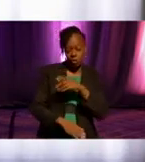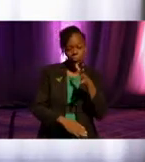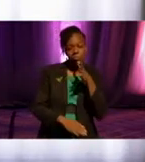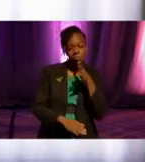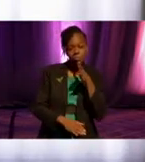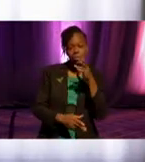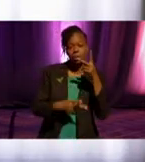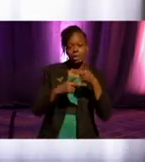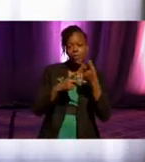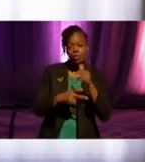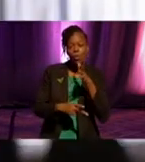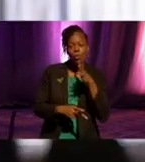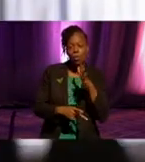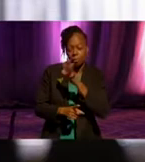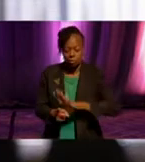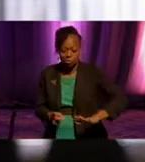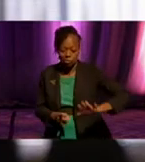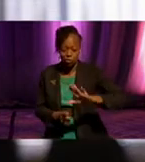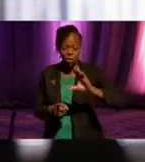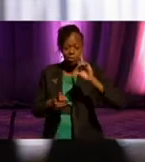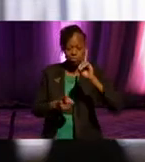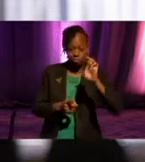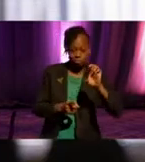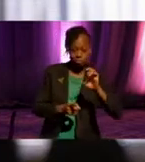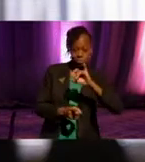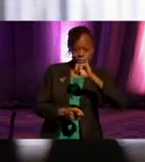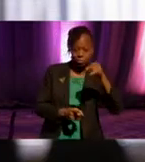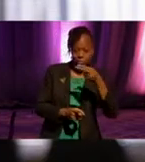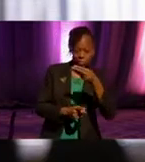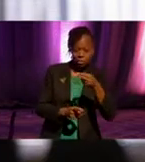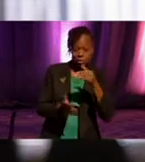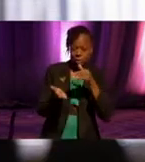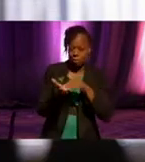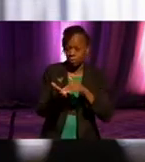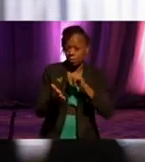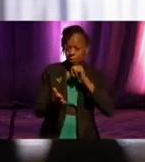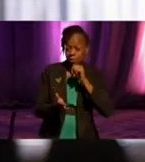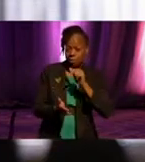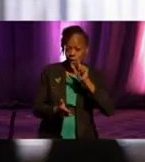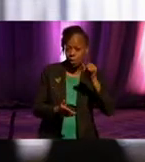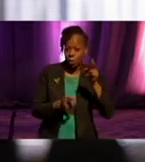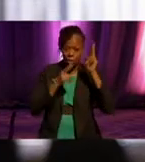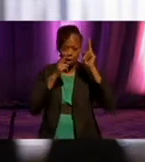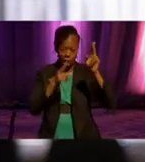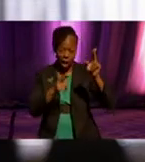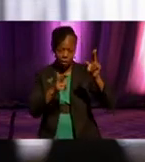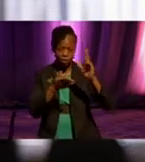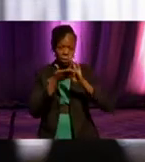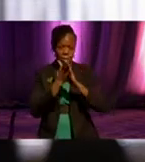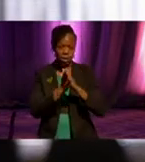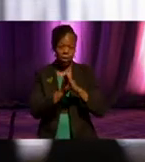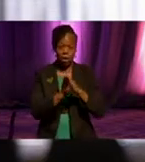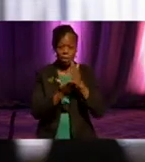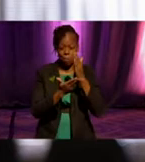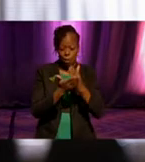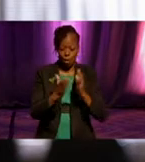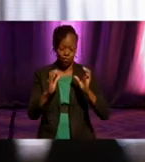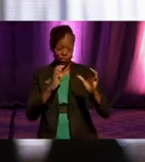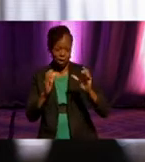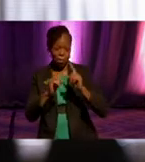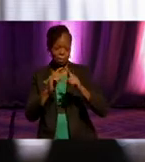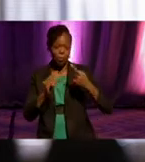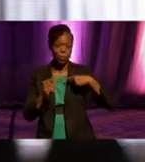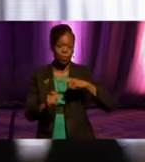women all across the city. Johns Hopkins Medicine is not only honored to be part of the conversation, we